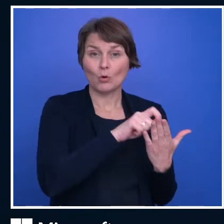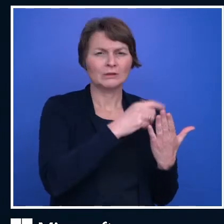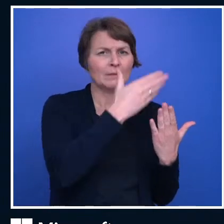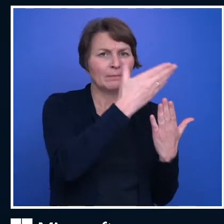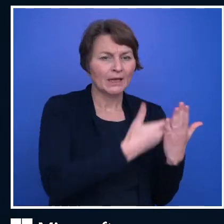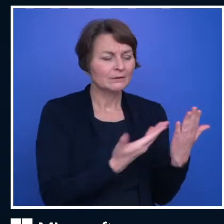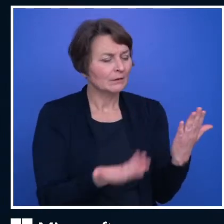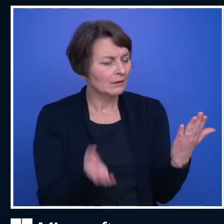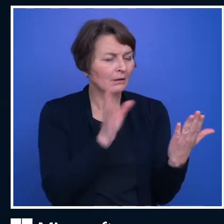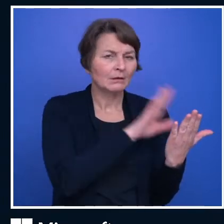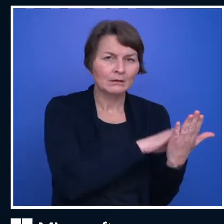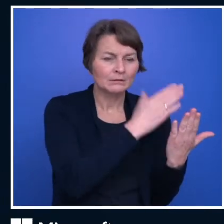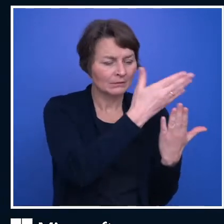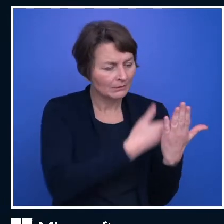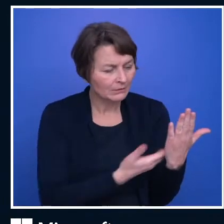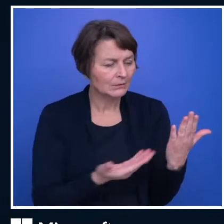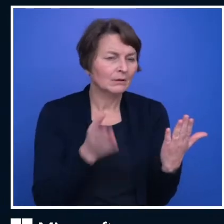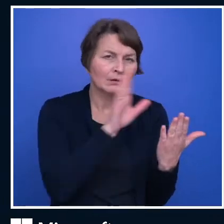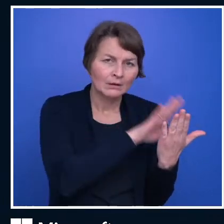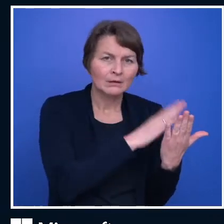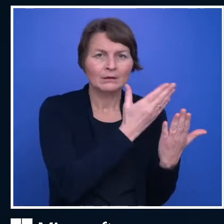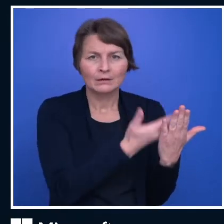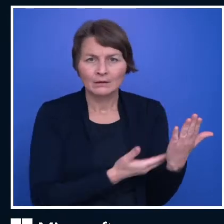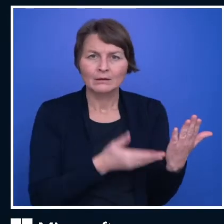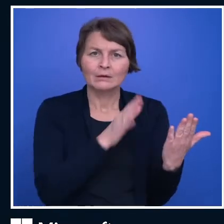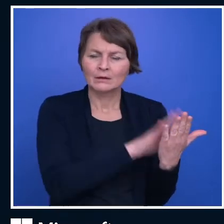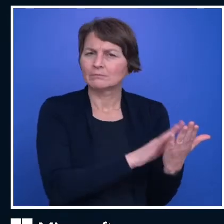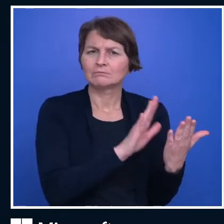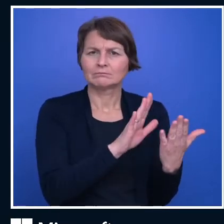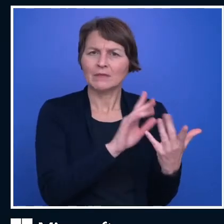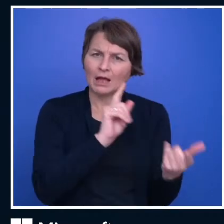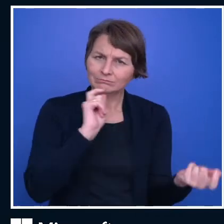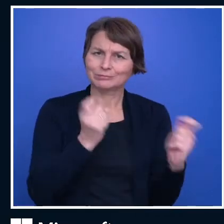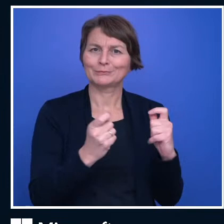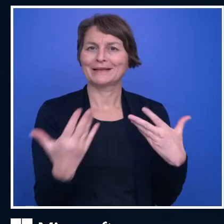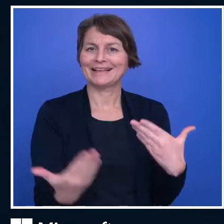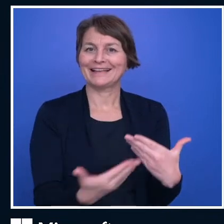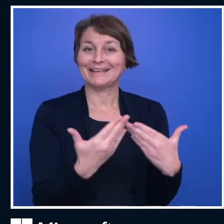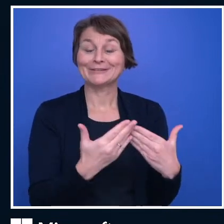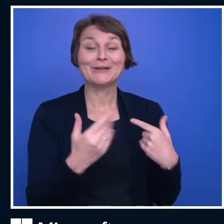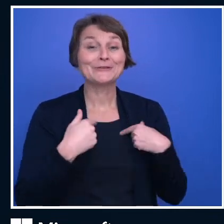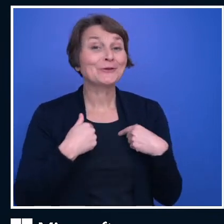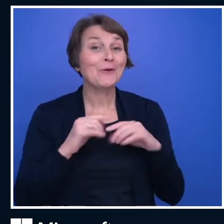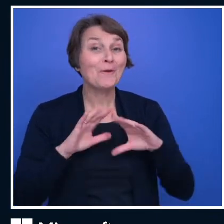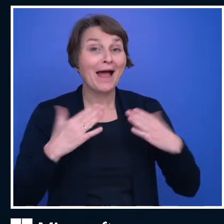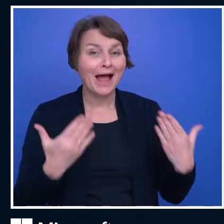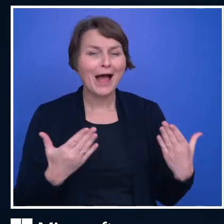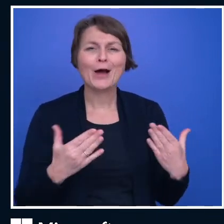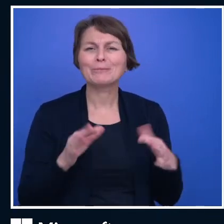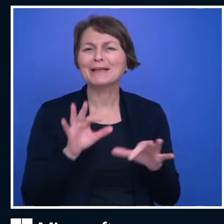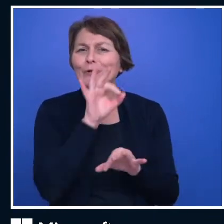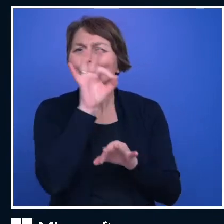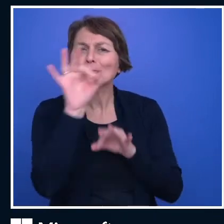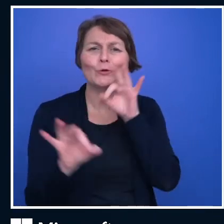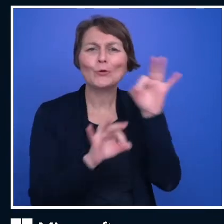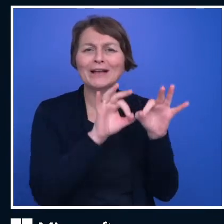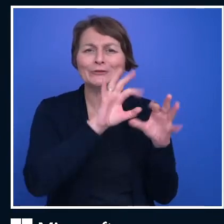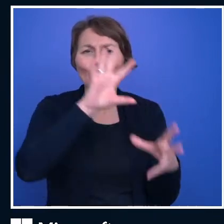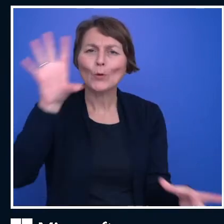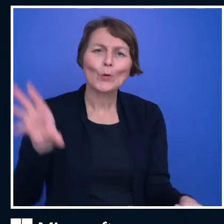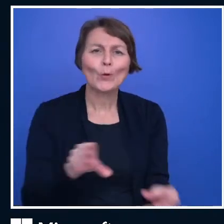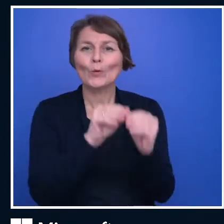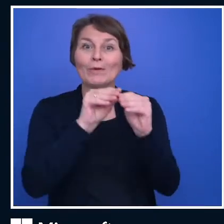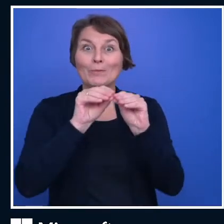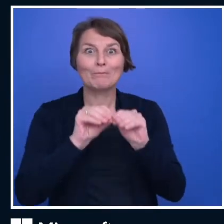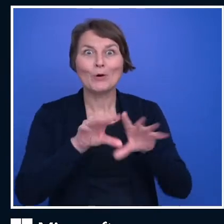let's make this easier. So what I did was I built a quiz generator. What a quiz generator, when you usually use